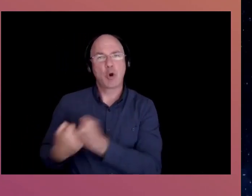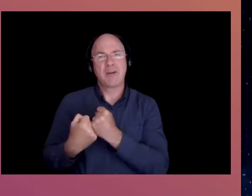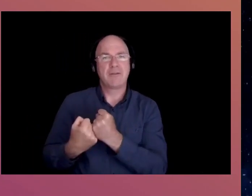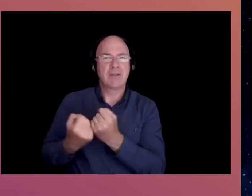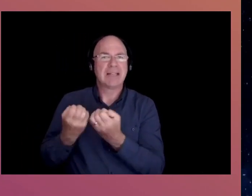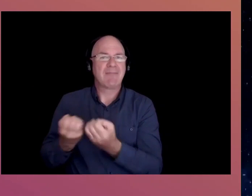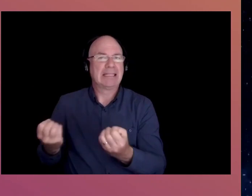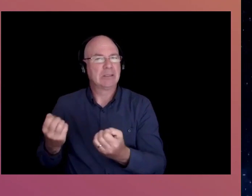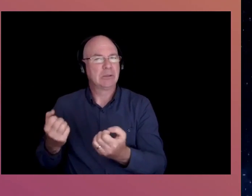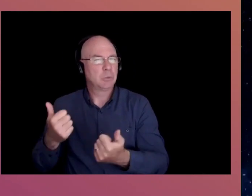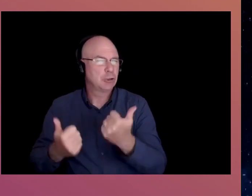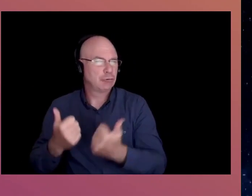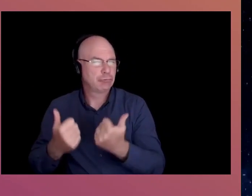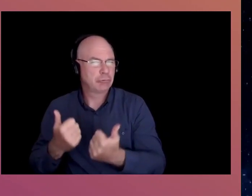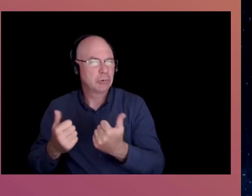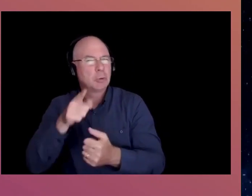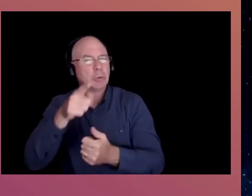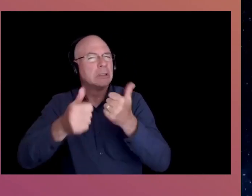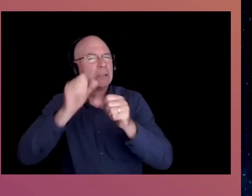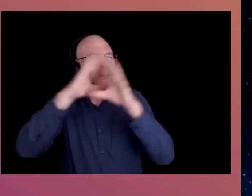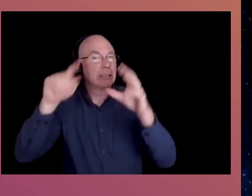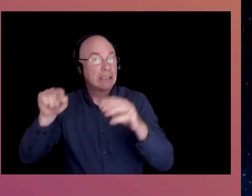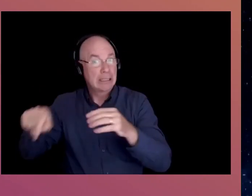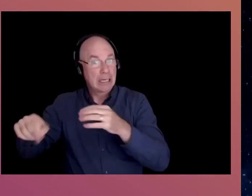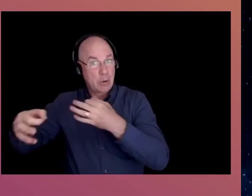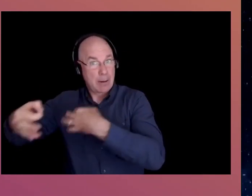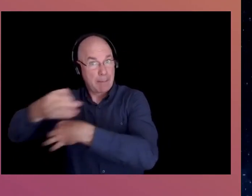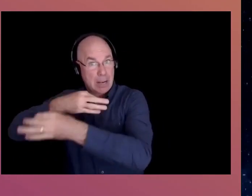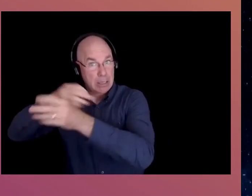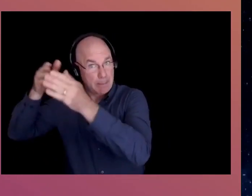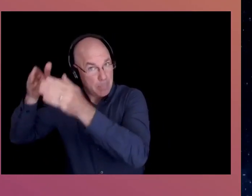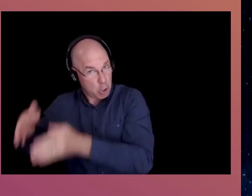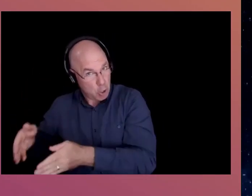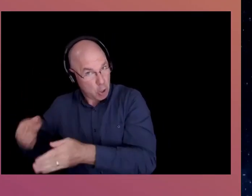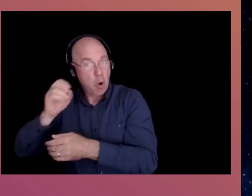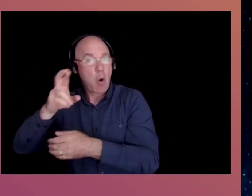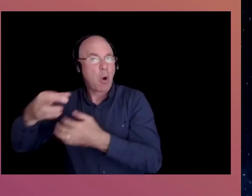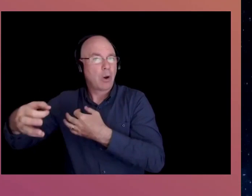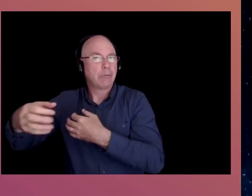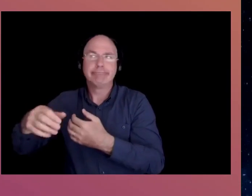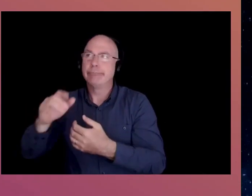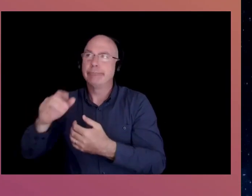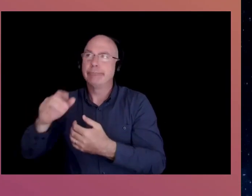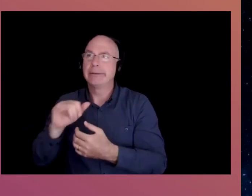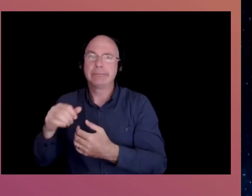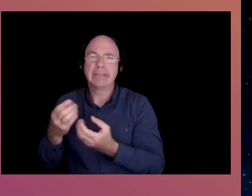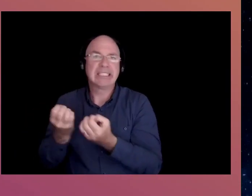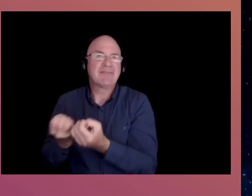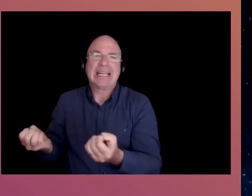So do you see it as sort of a replacement for a helping person, or more like just a device?